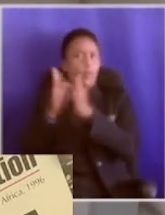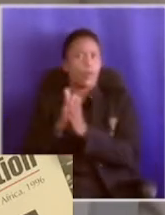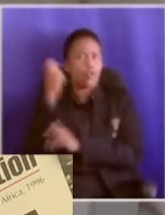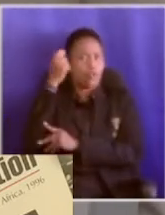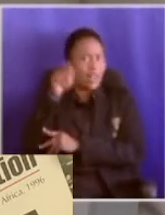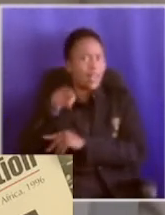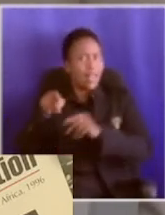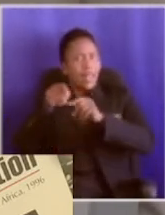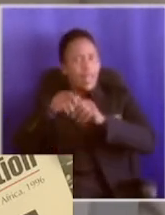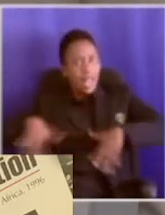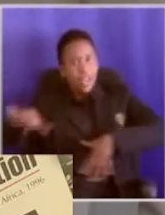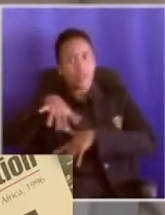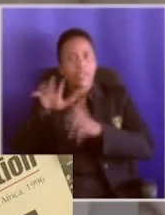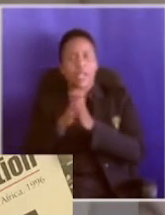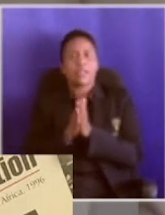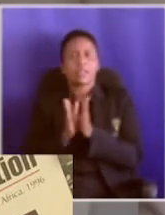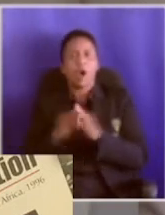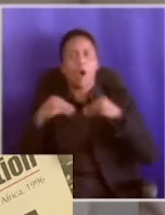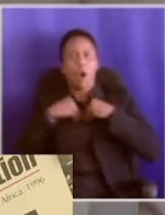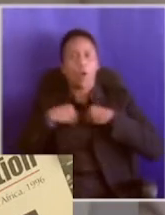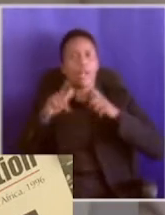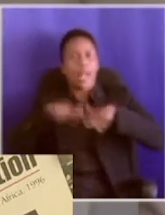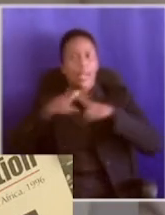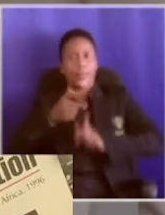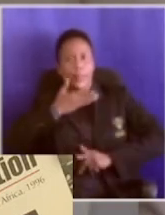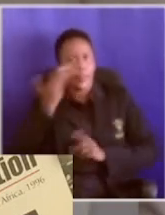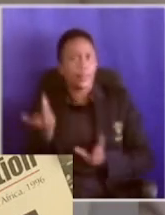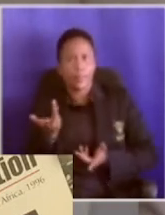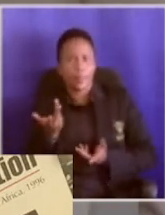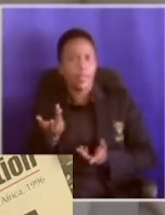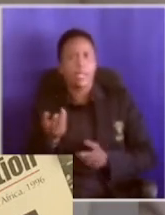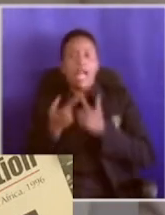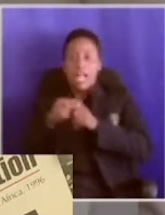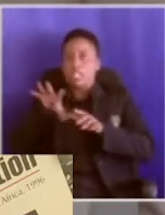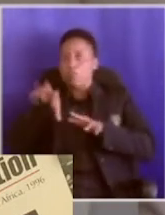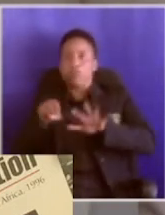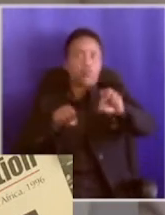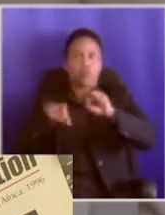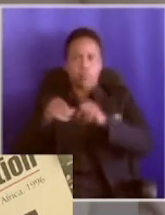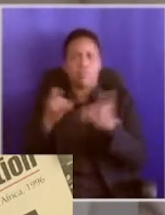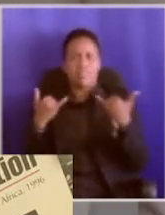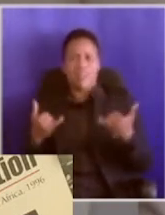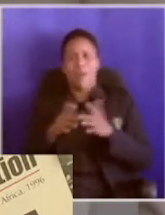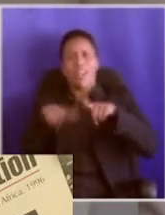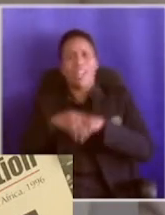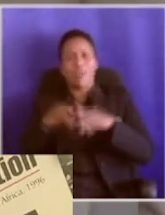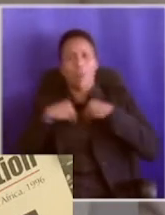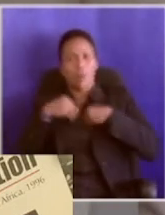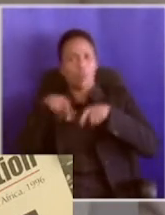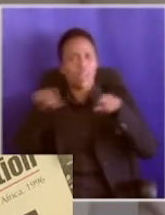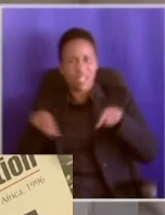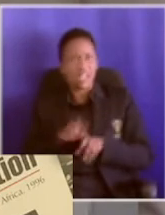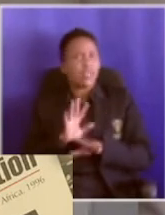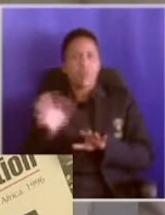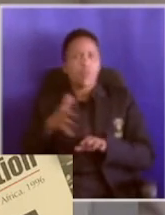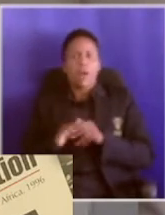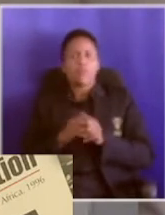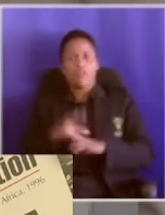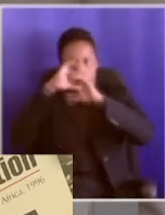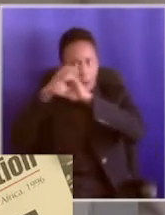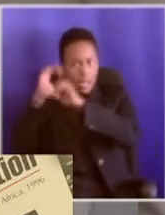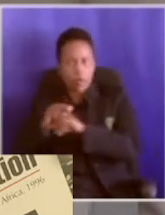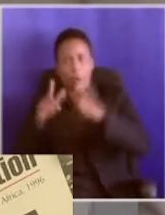owning land and on expropriating current landowners, rather than focusing on land reform models